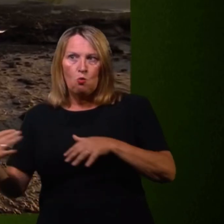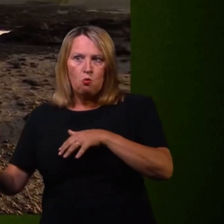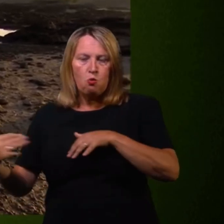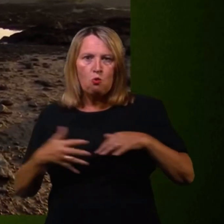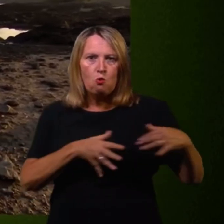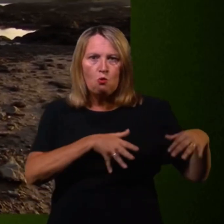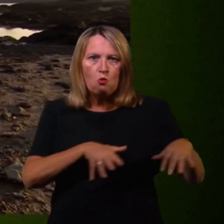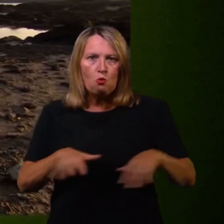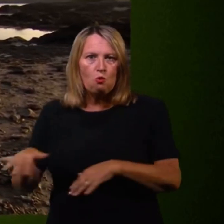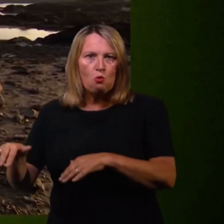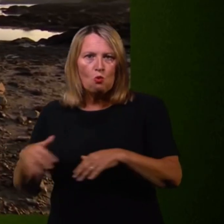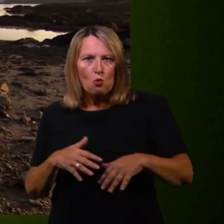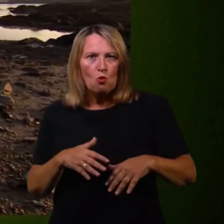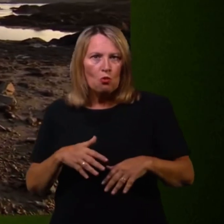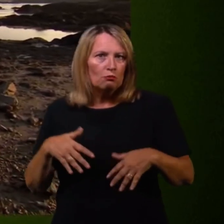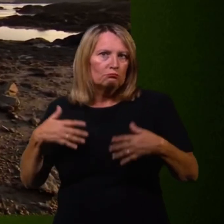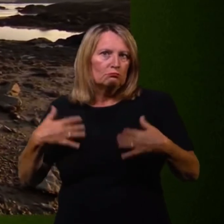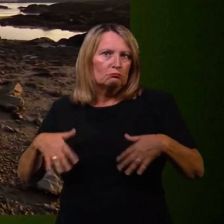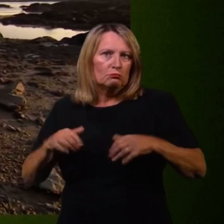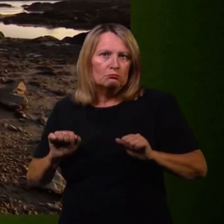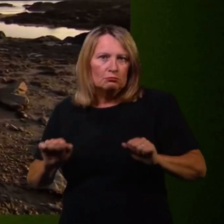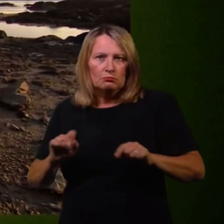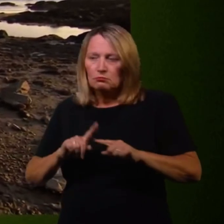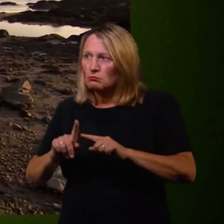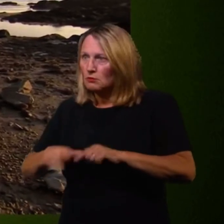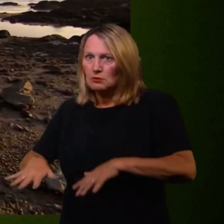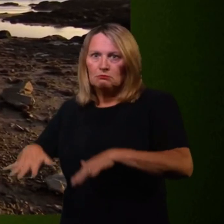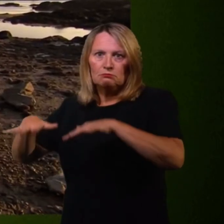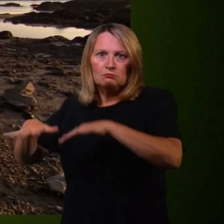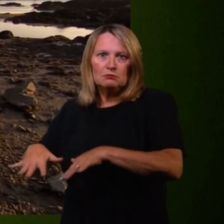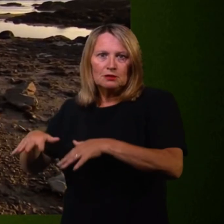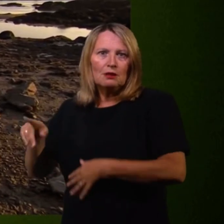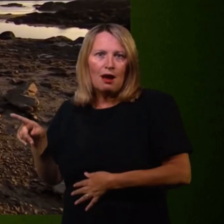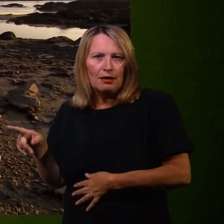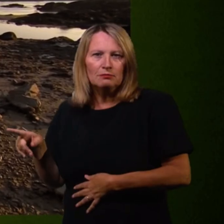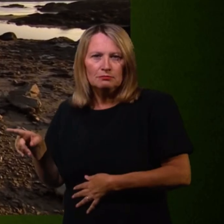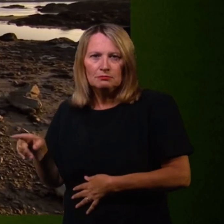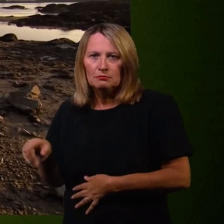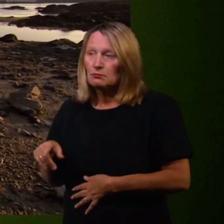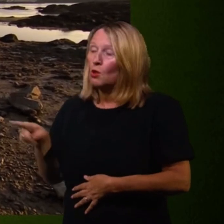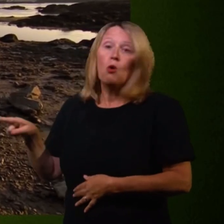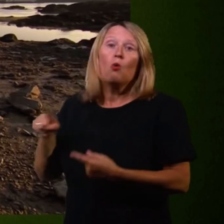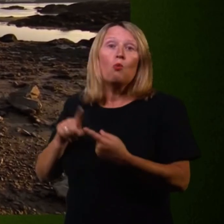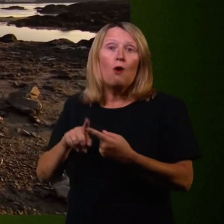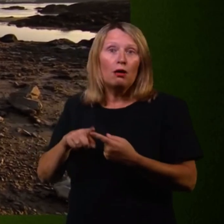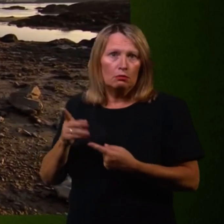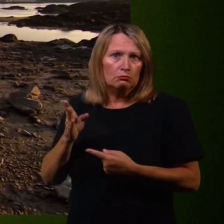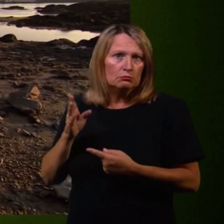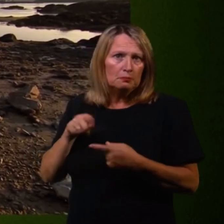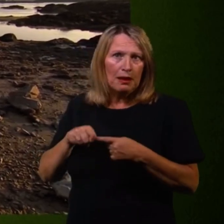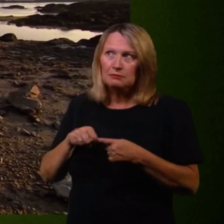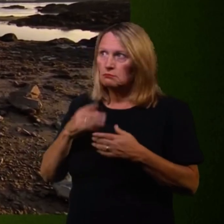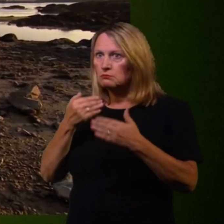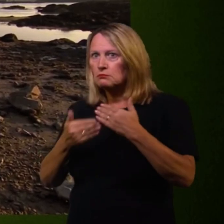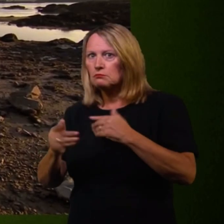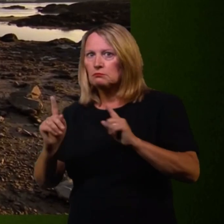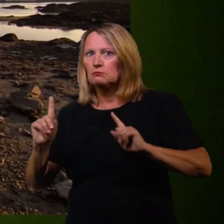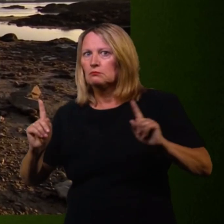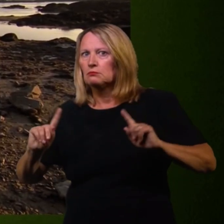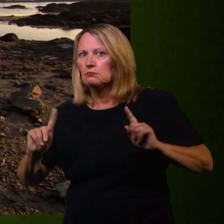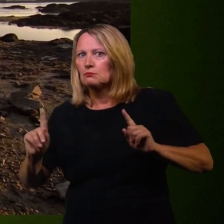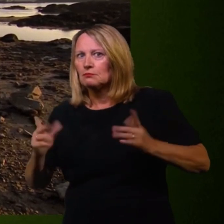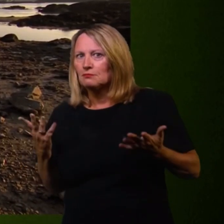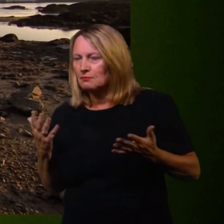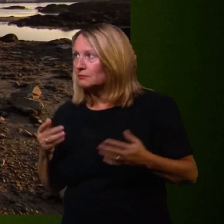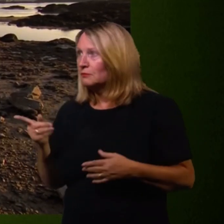really sheltered but still dynamic environment because of those tides. And of course, the tides are the one dependable, predictable feature here.